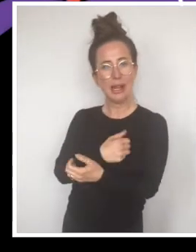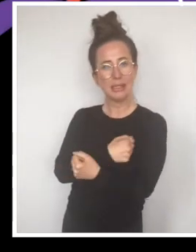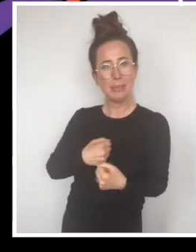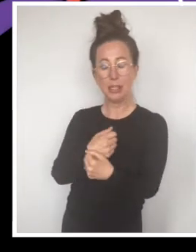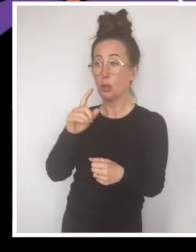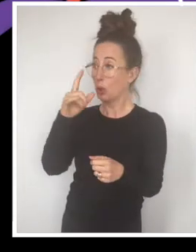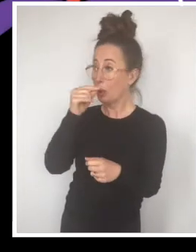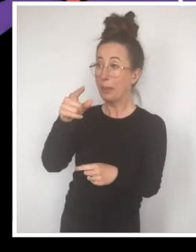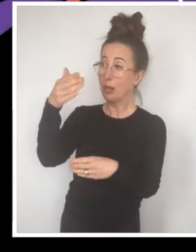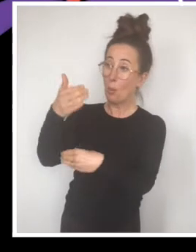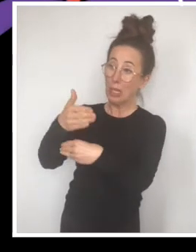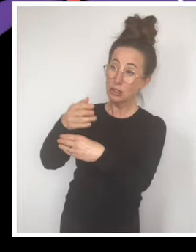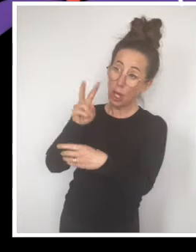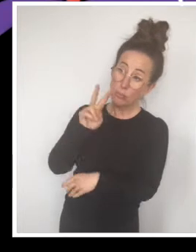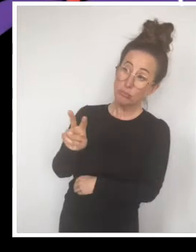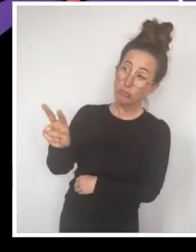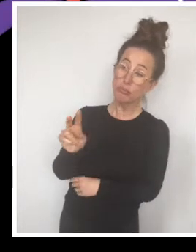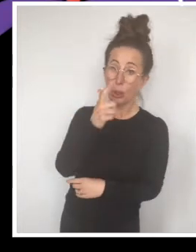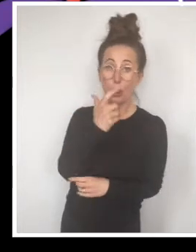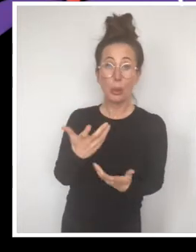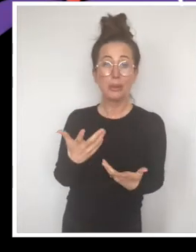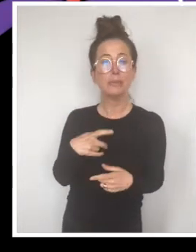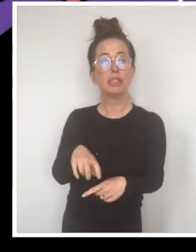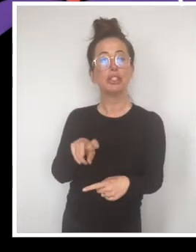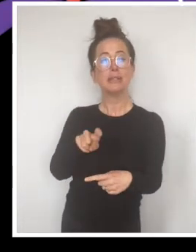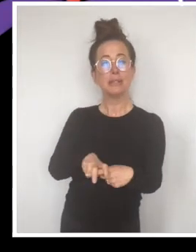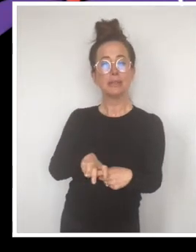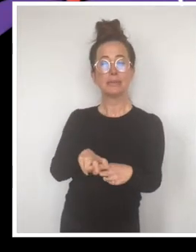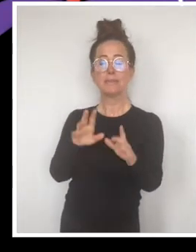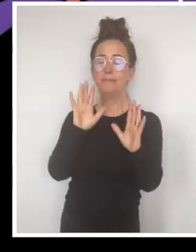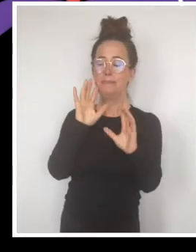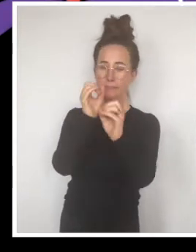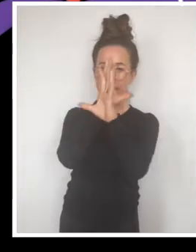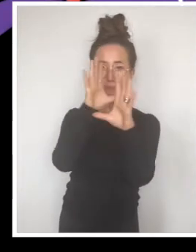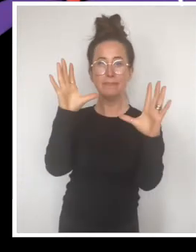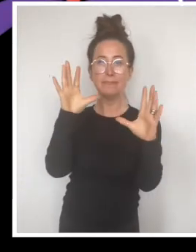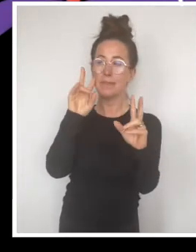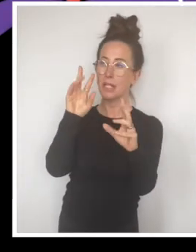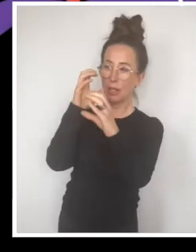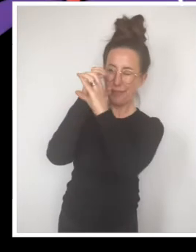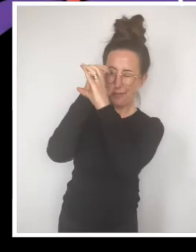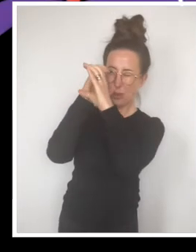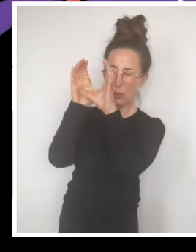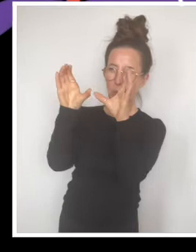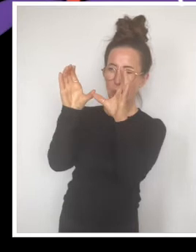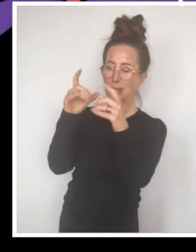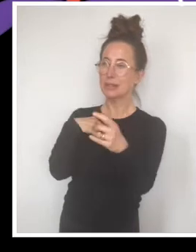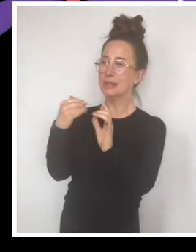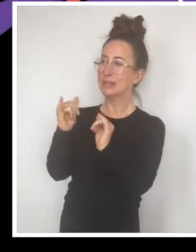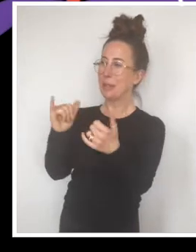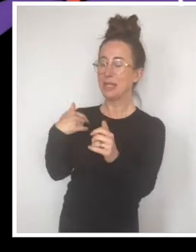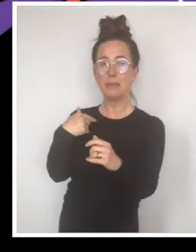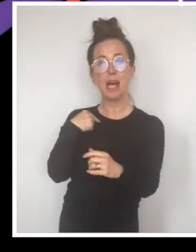out of a window. But just sit back and maybe create like a little viewfinder. Sometimes I actually cut